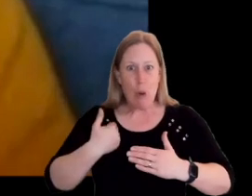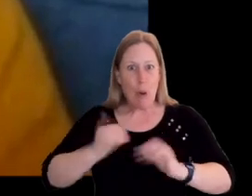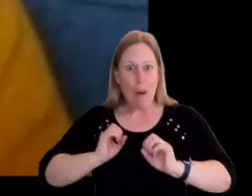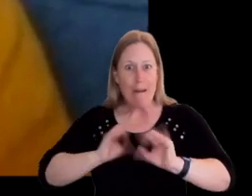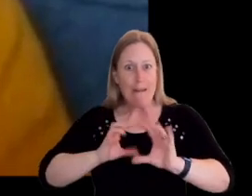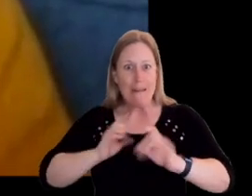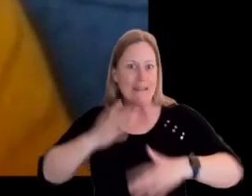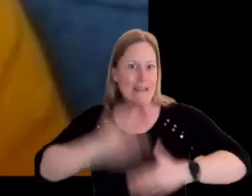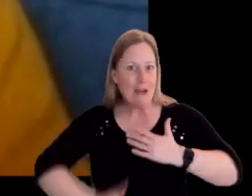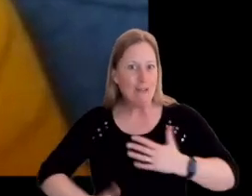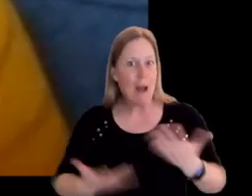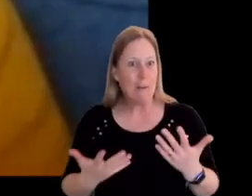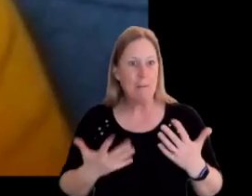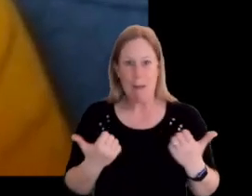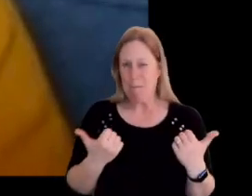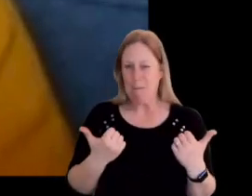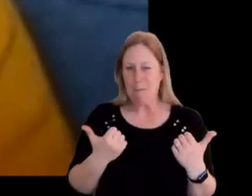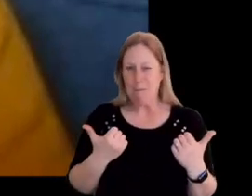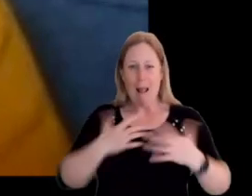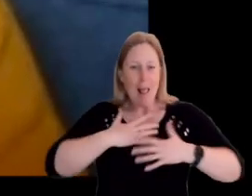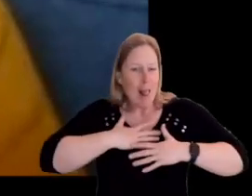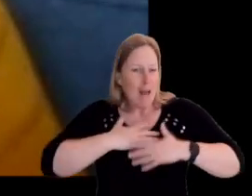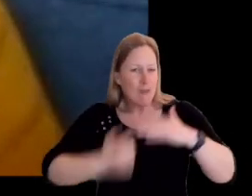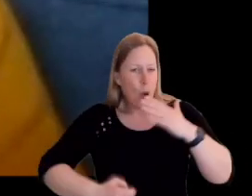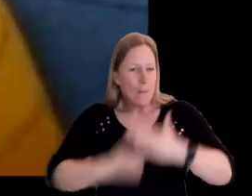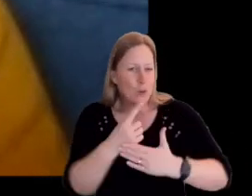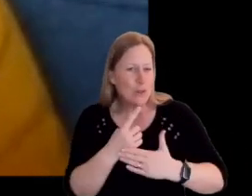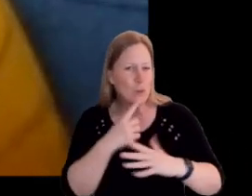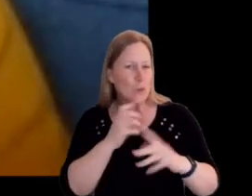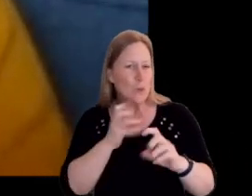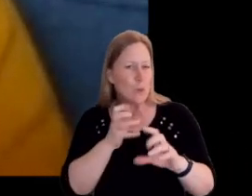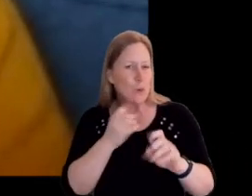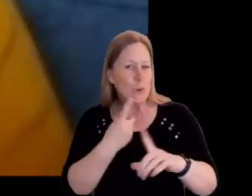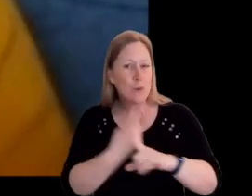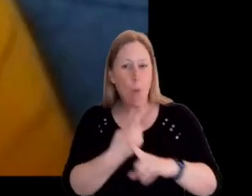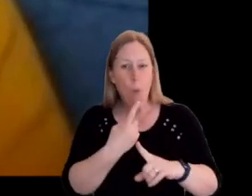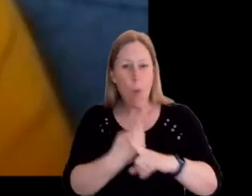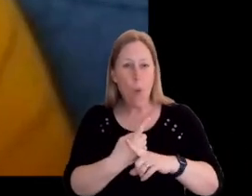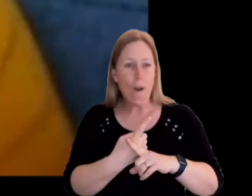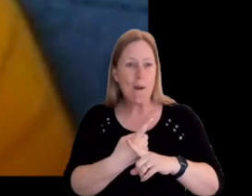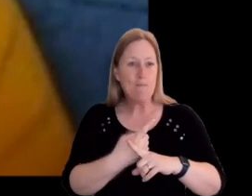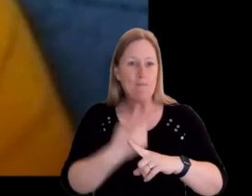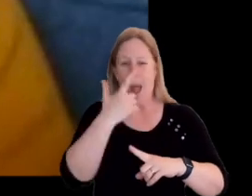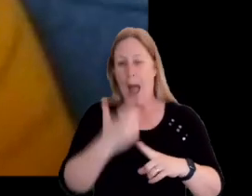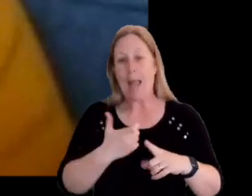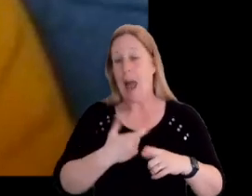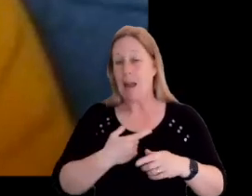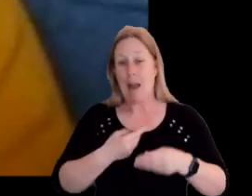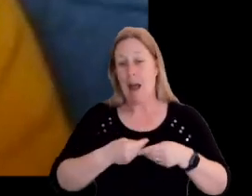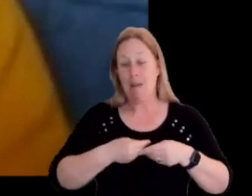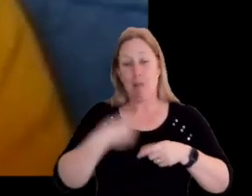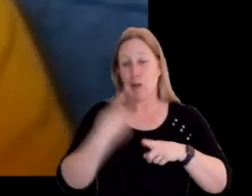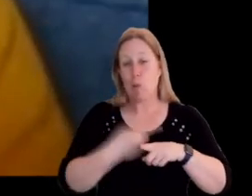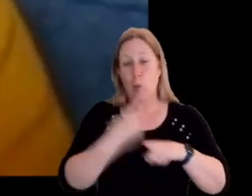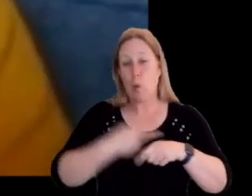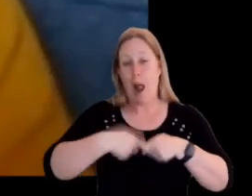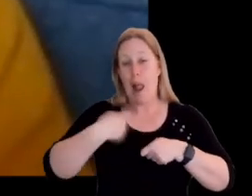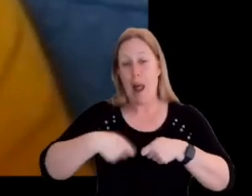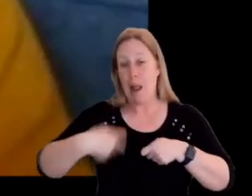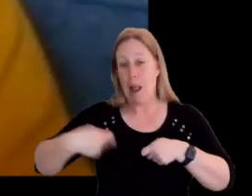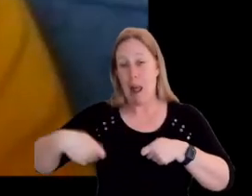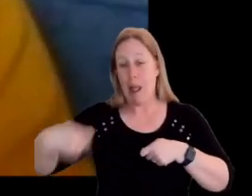before. So yeah, and it's good, and I love an opportunity to talk, because I can talk till the cows come